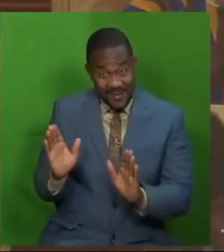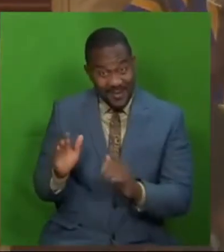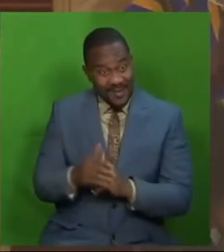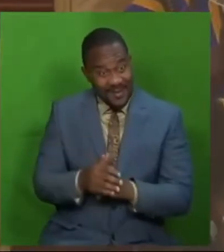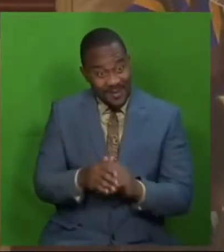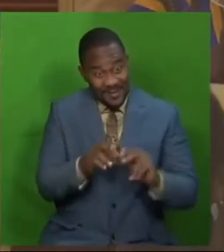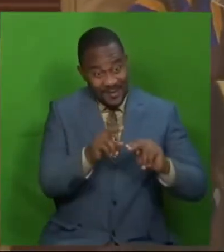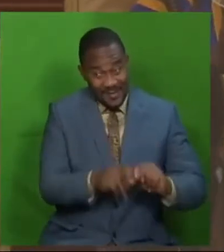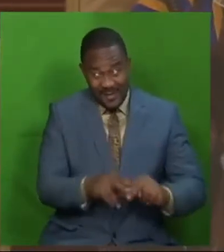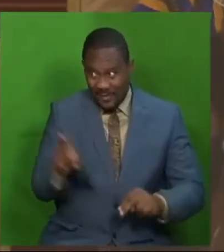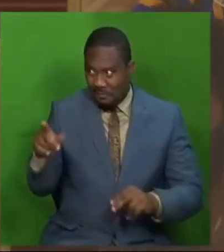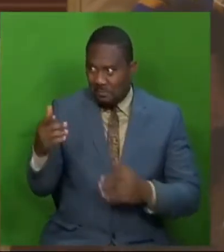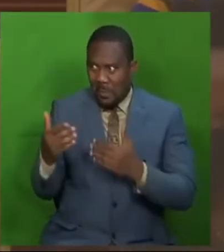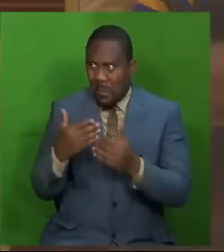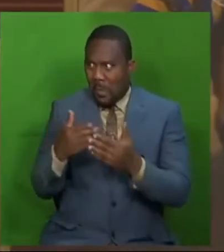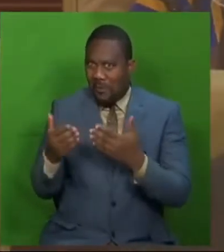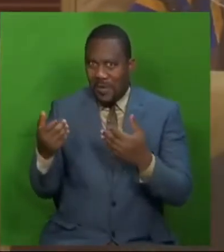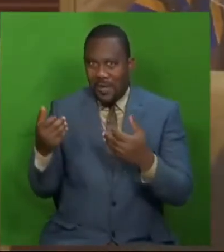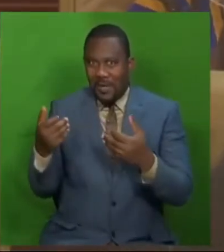seat?